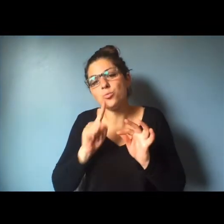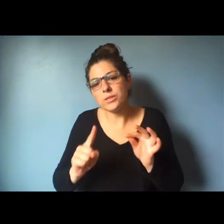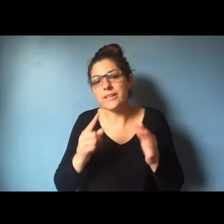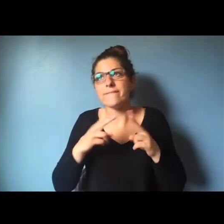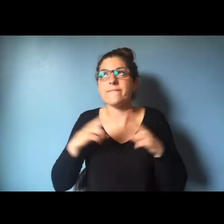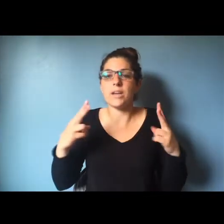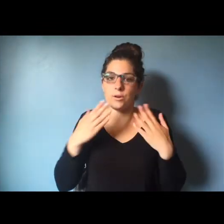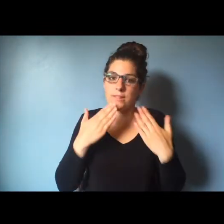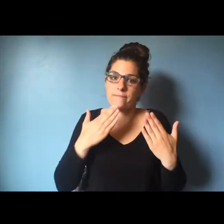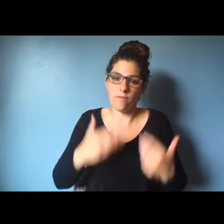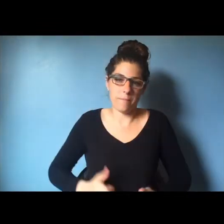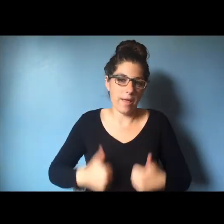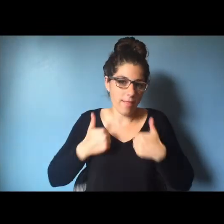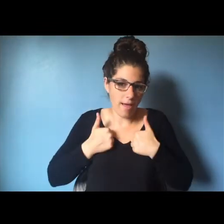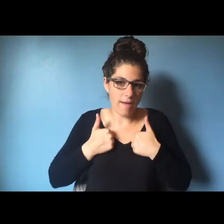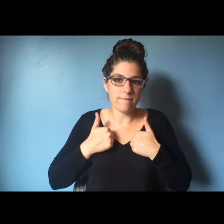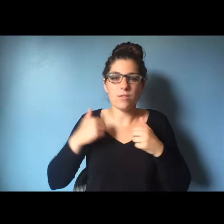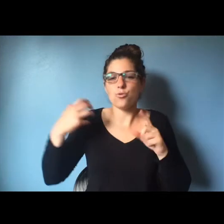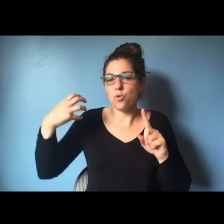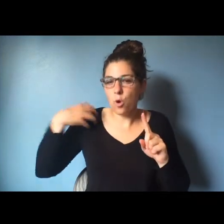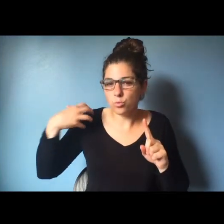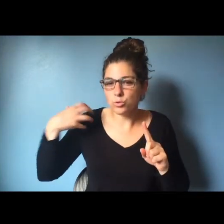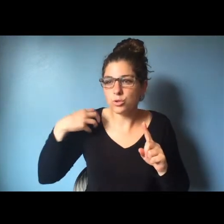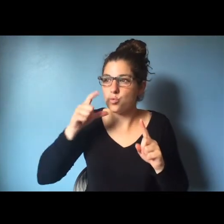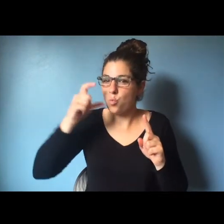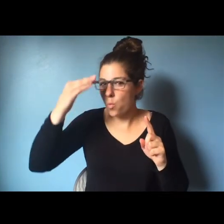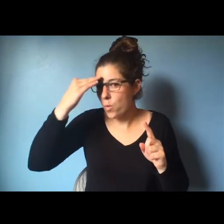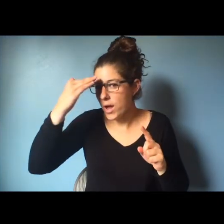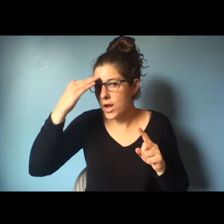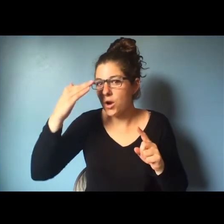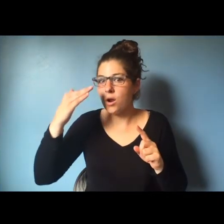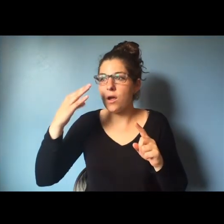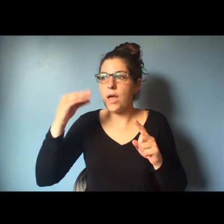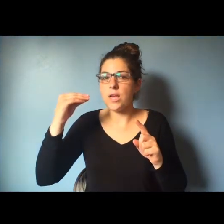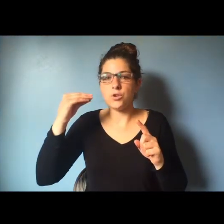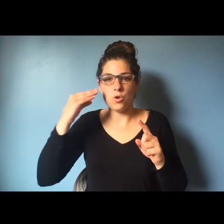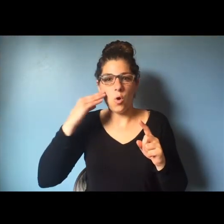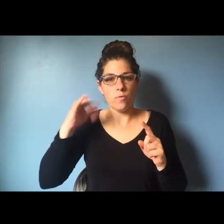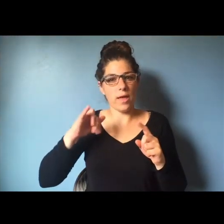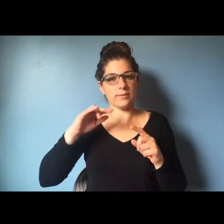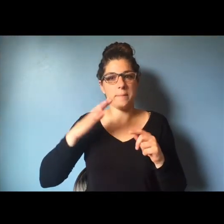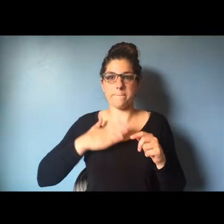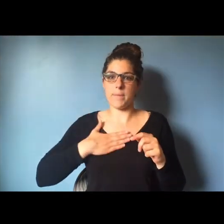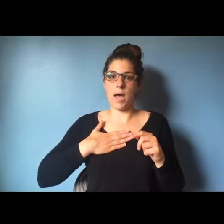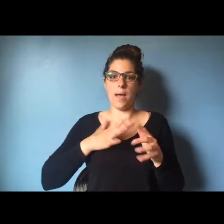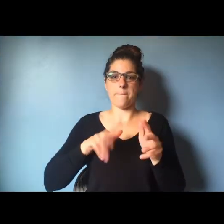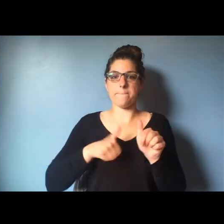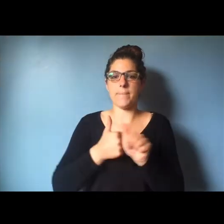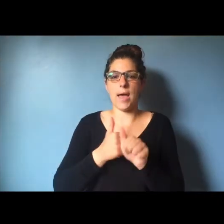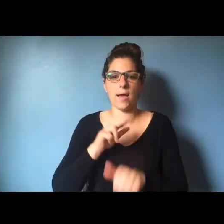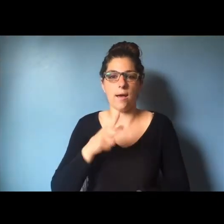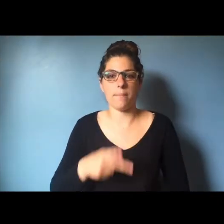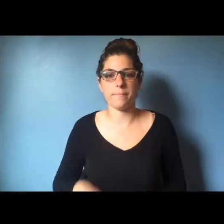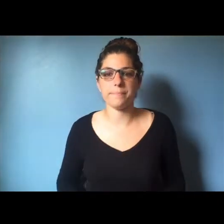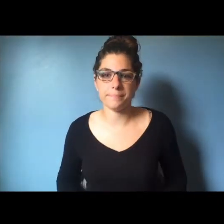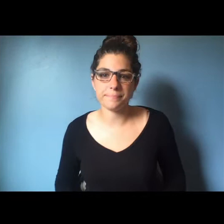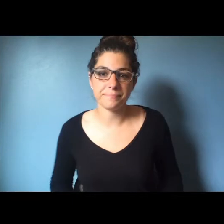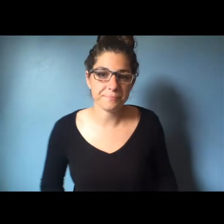for the life that I've had and for the coaches that are aware of it and know that like that's kind of like my backup.